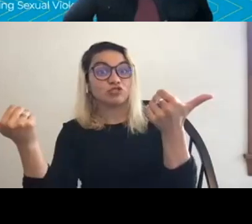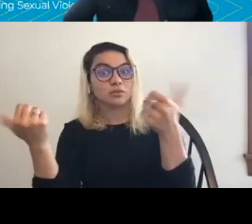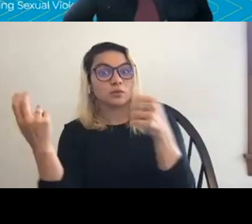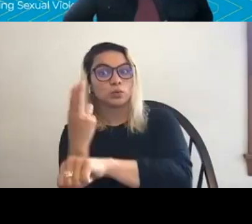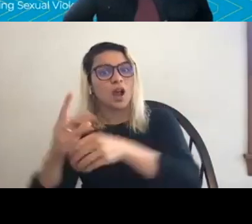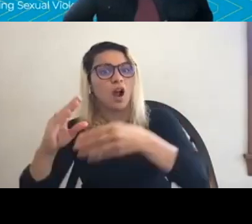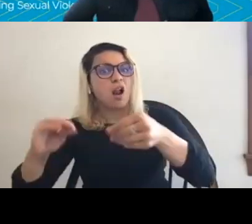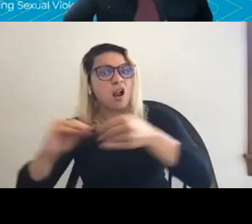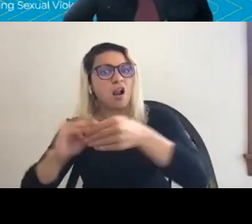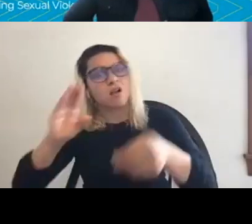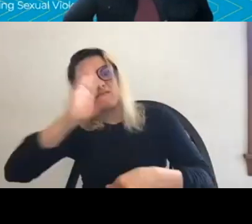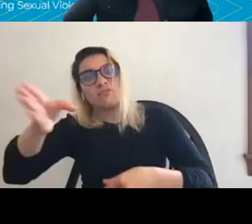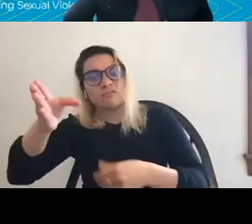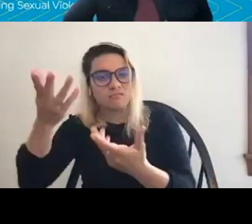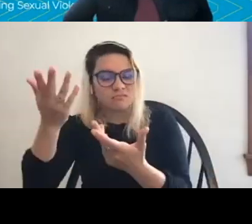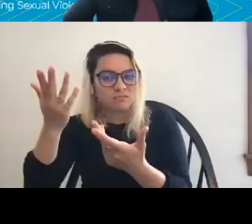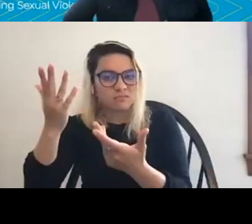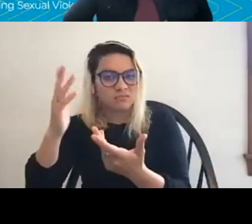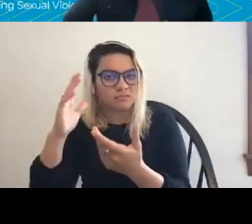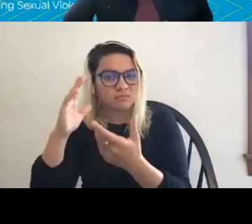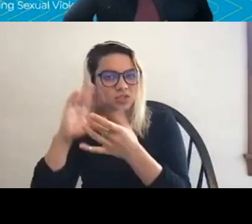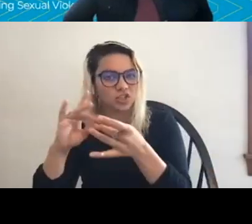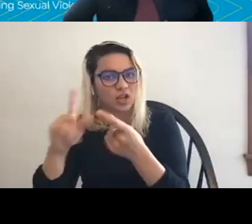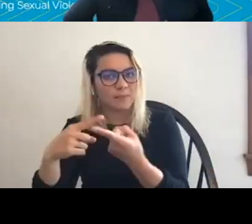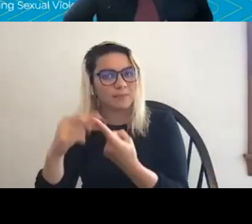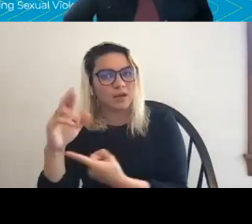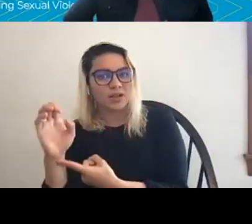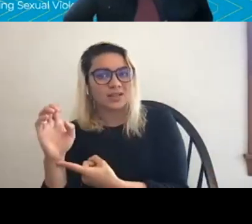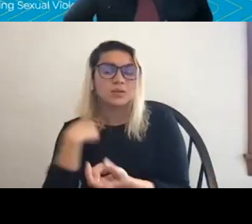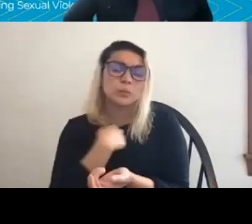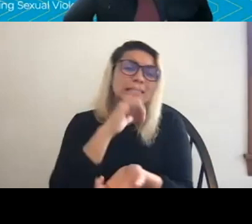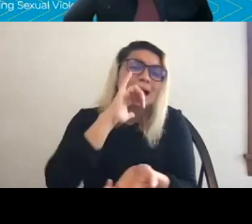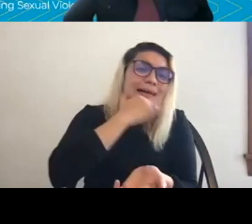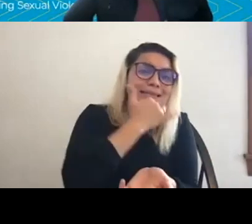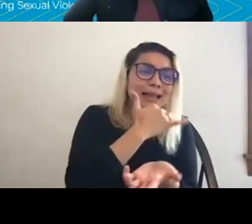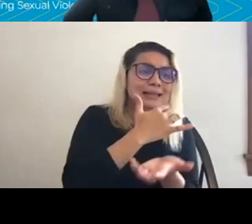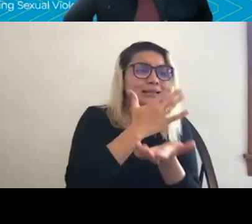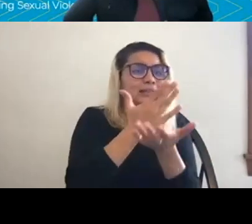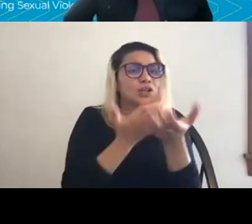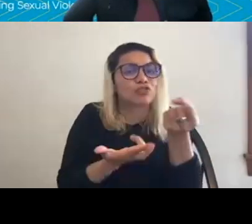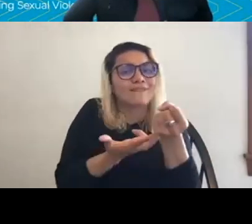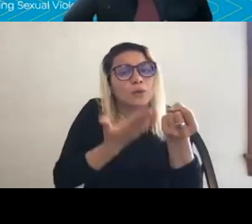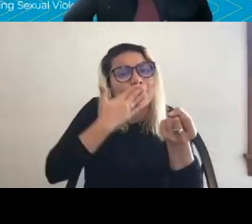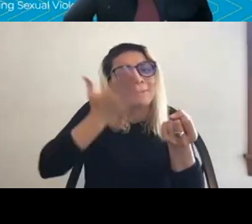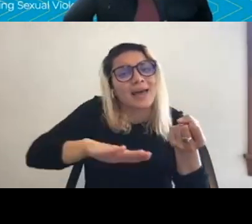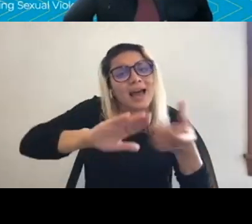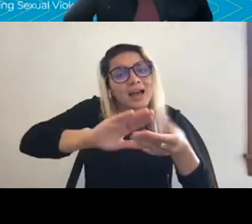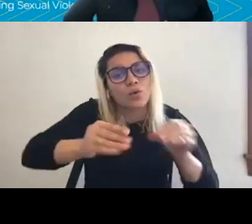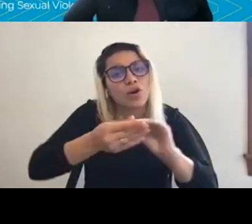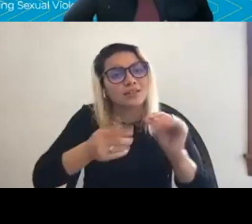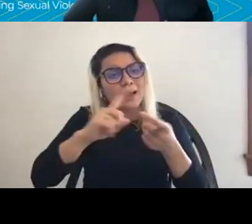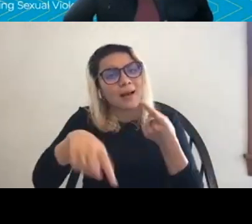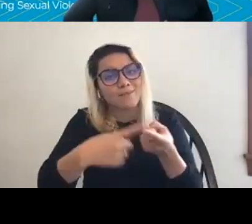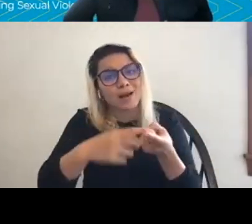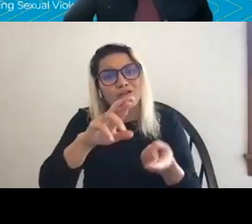narrative, we actually accidentally reinforce bad narratives all the time around race, right? And so when we're